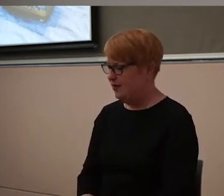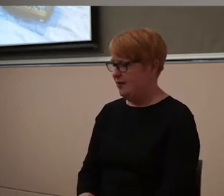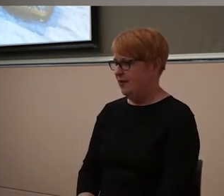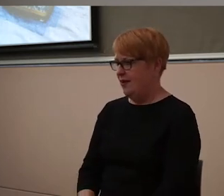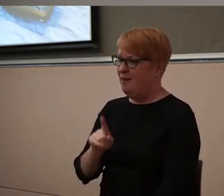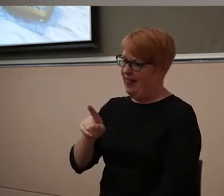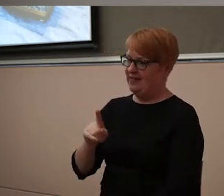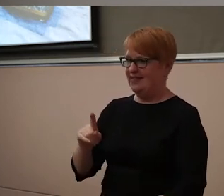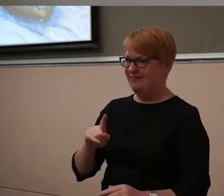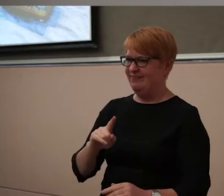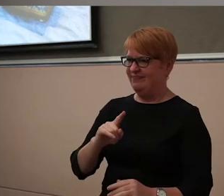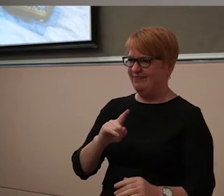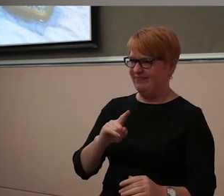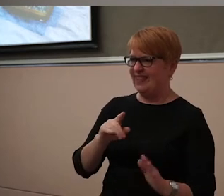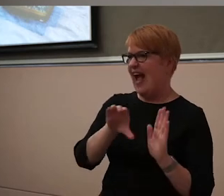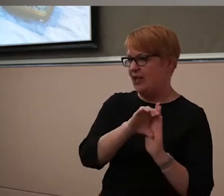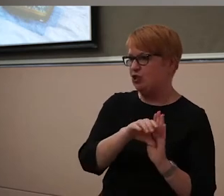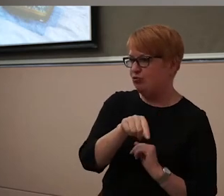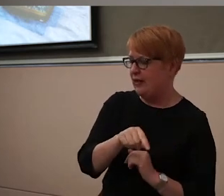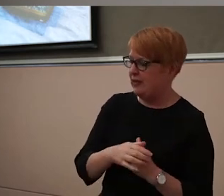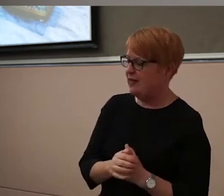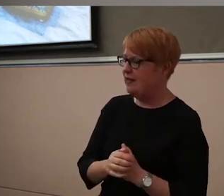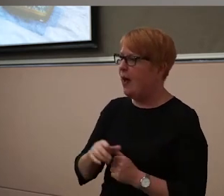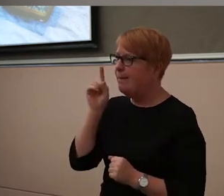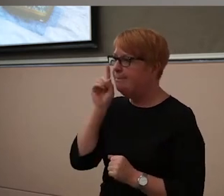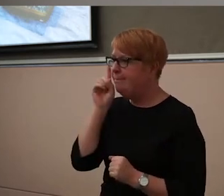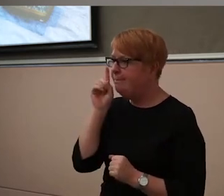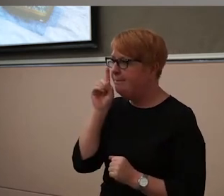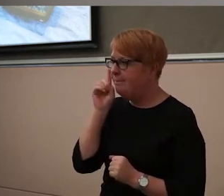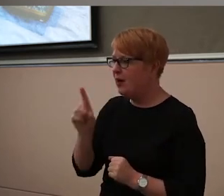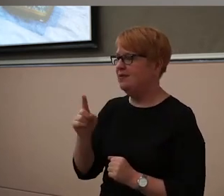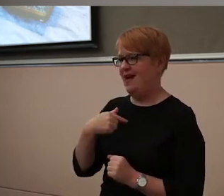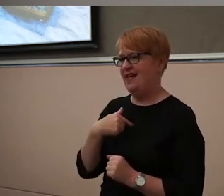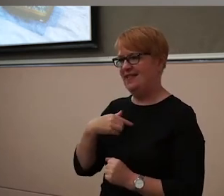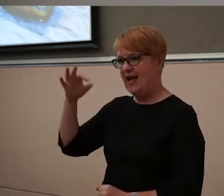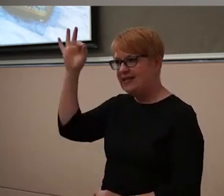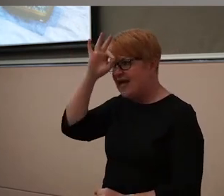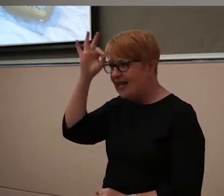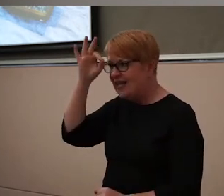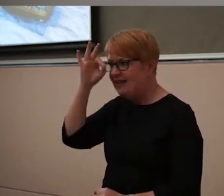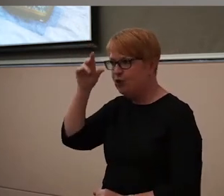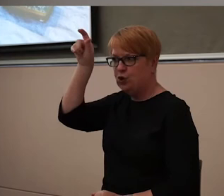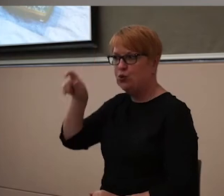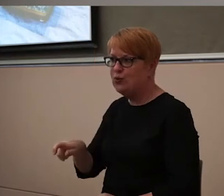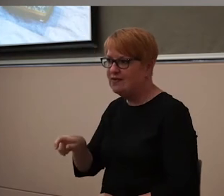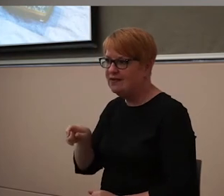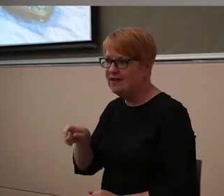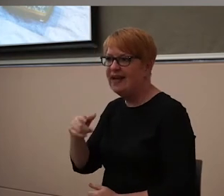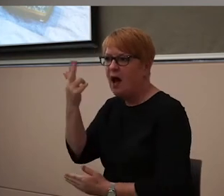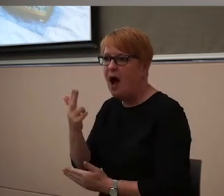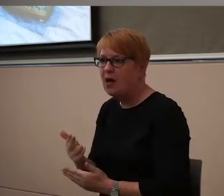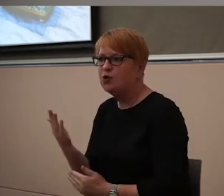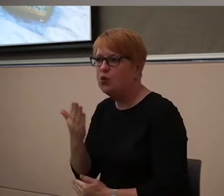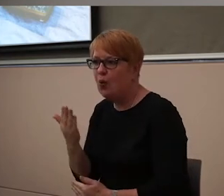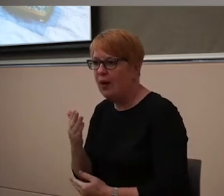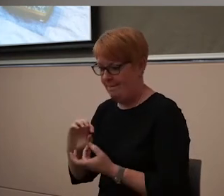that you put in Simon Says by Judith Rich, Dr. Judith Rich, and it says, "Whatever healing work we do in